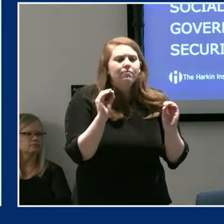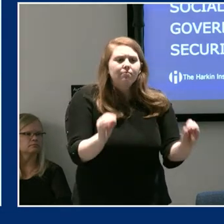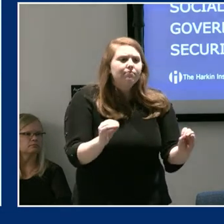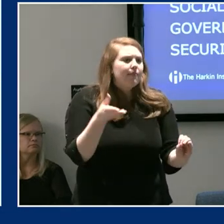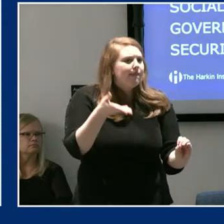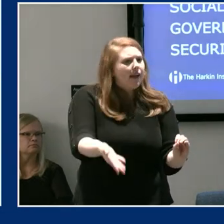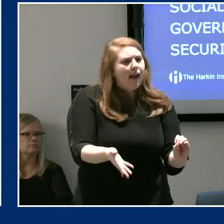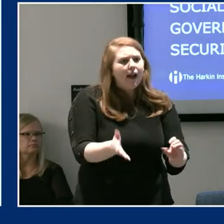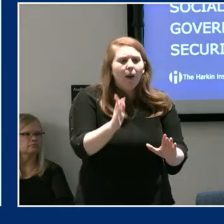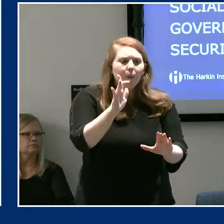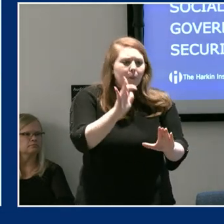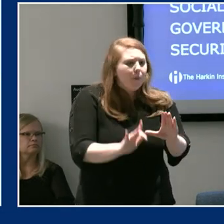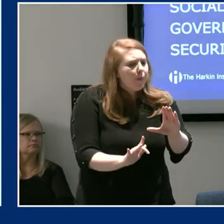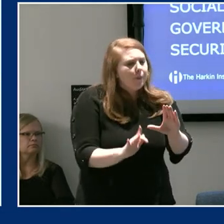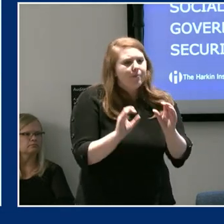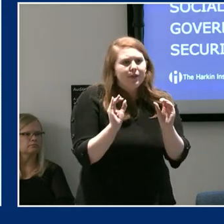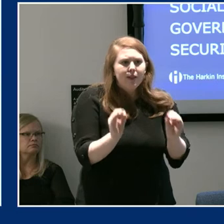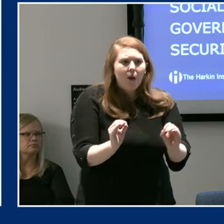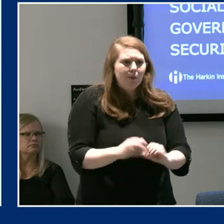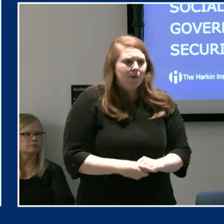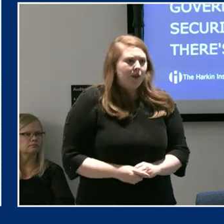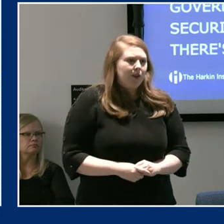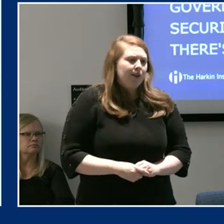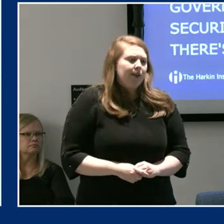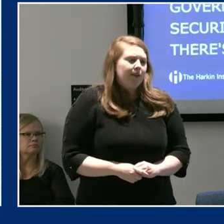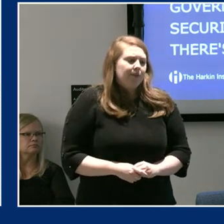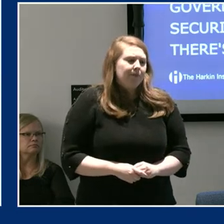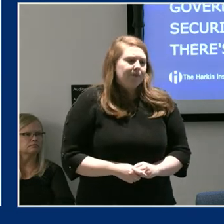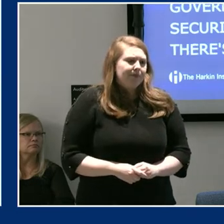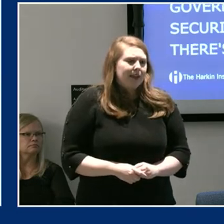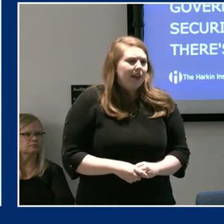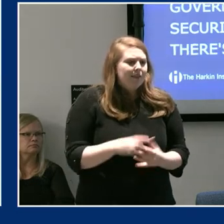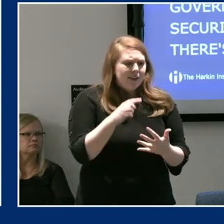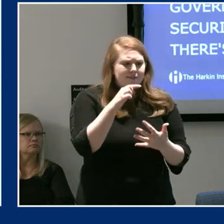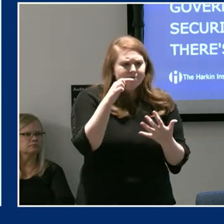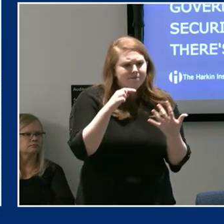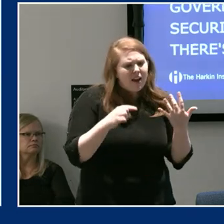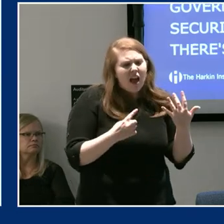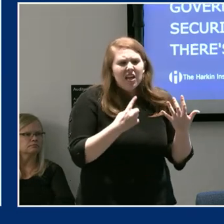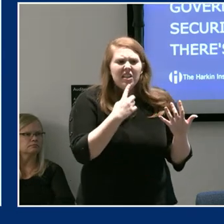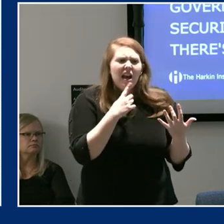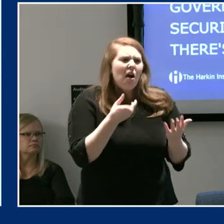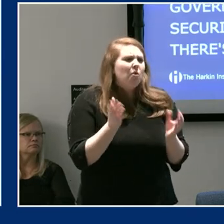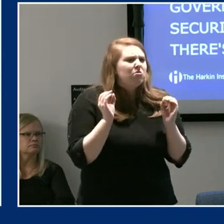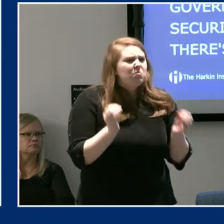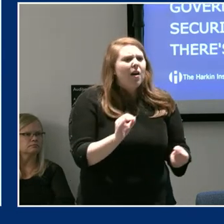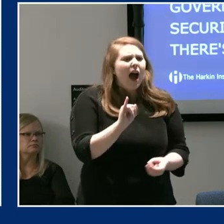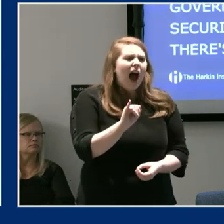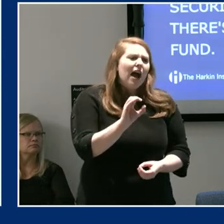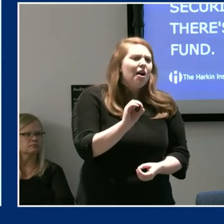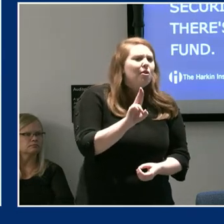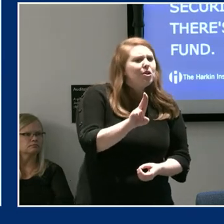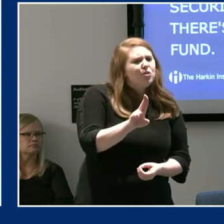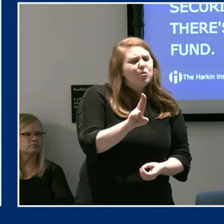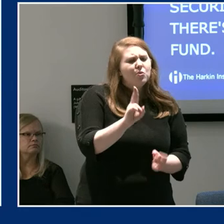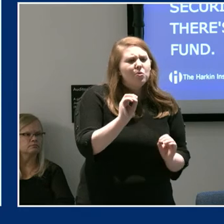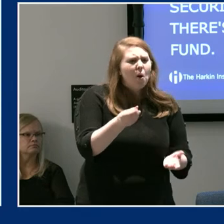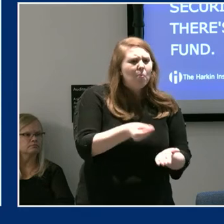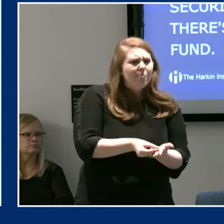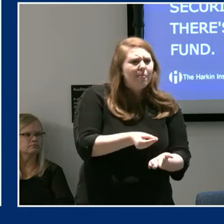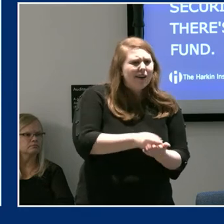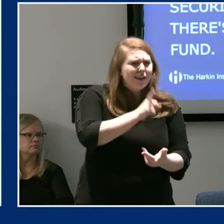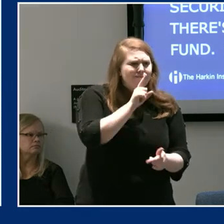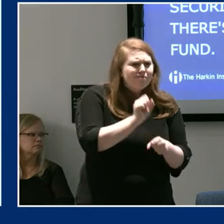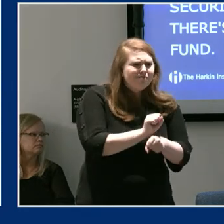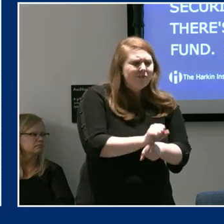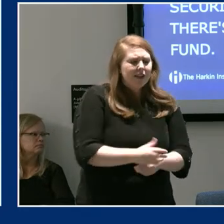substantial behind the trust fund. Just a bunch of worthless IOUs, right? We've heard that many times. Yeah, I've